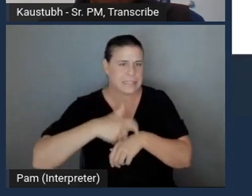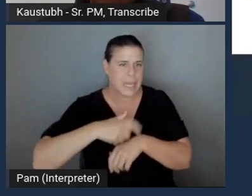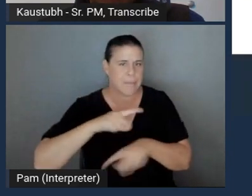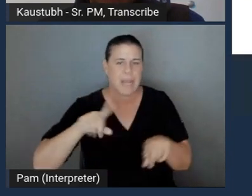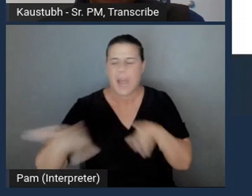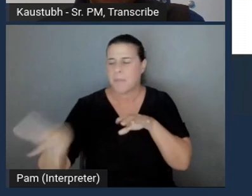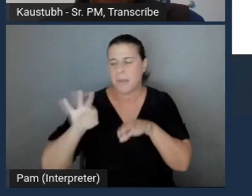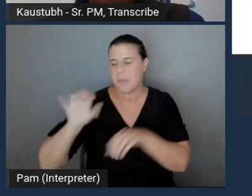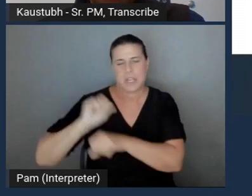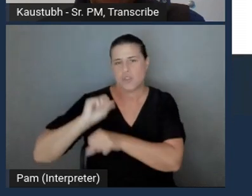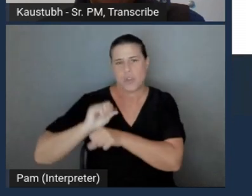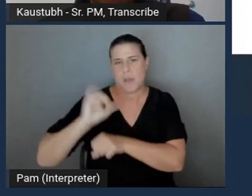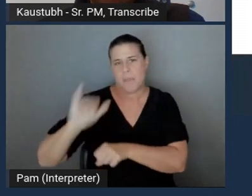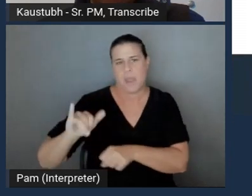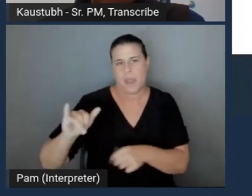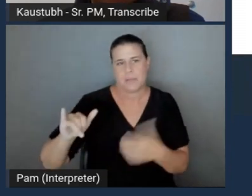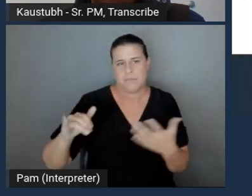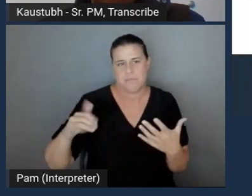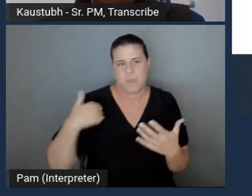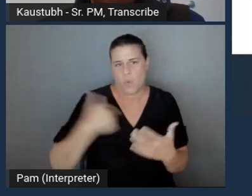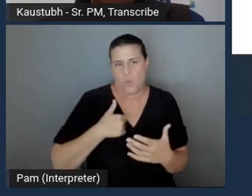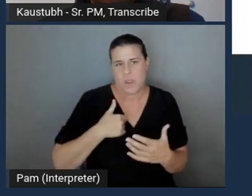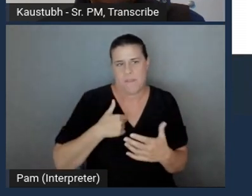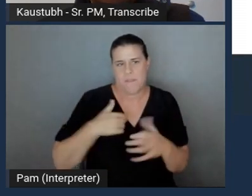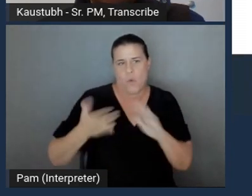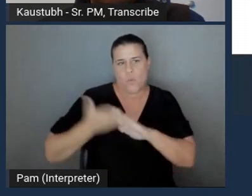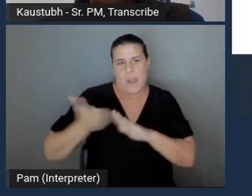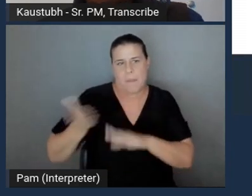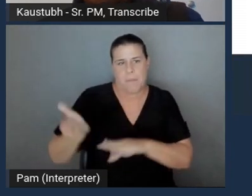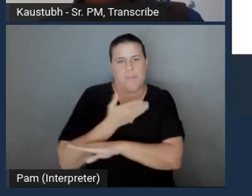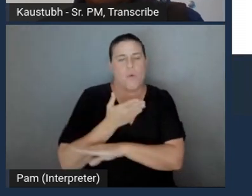that we've run before. Okay.